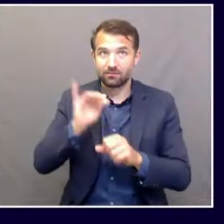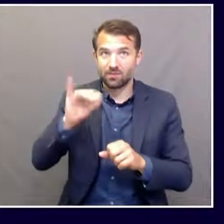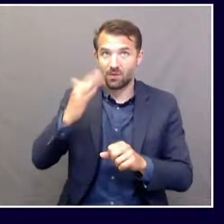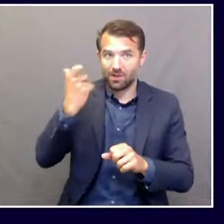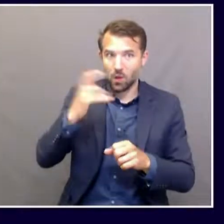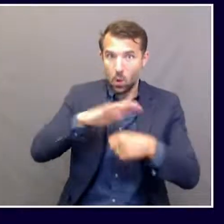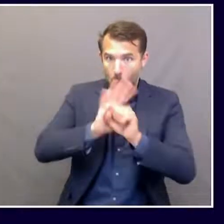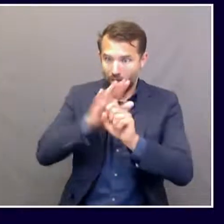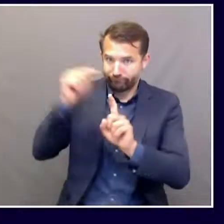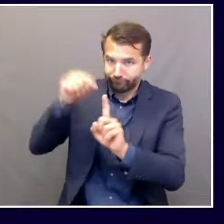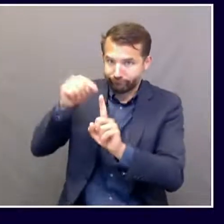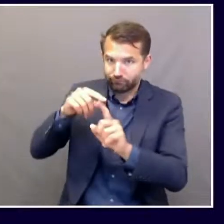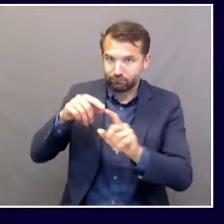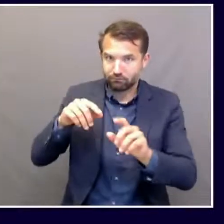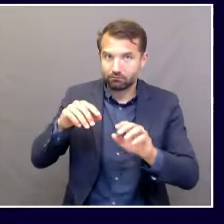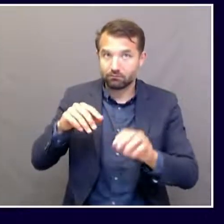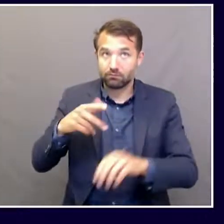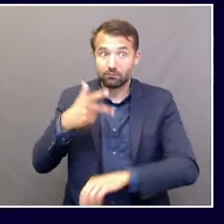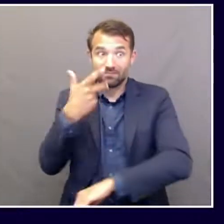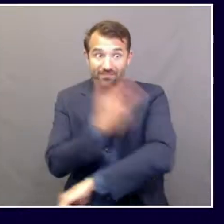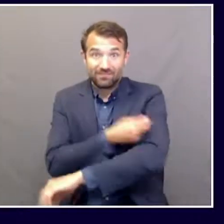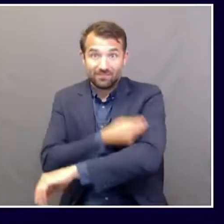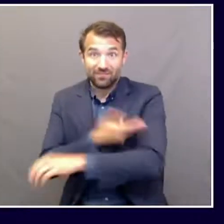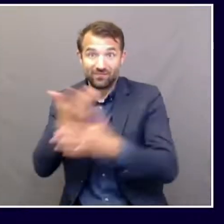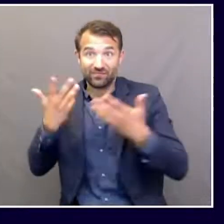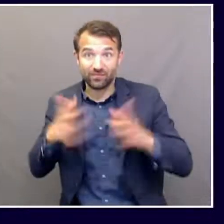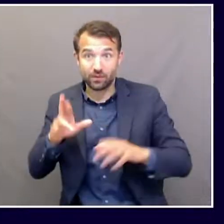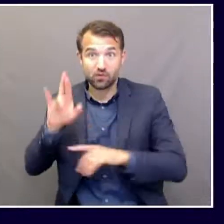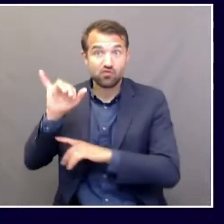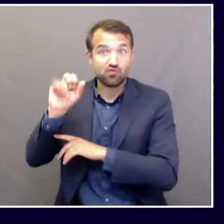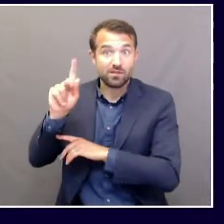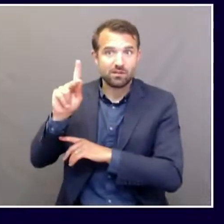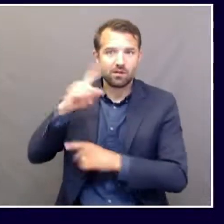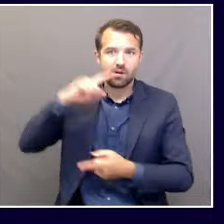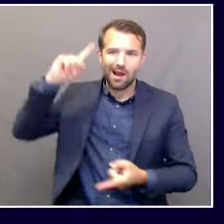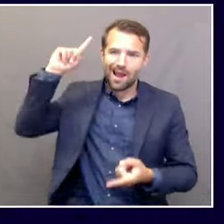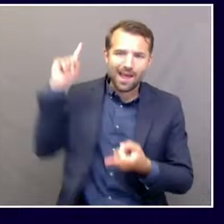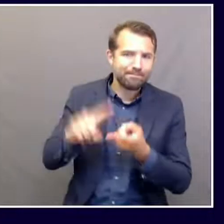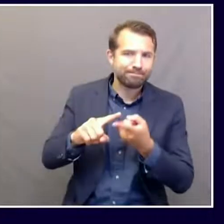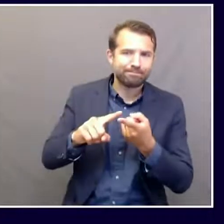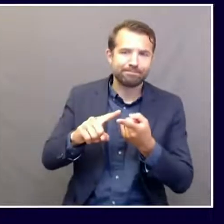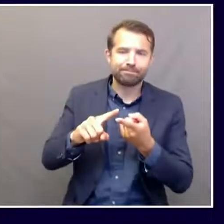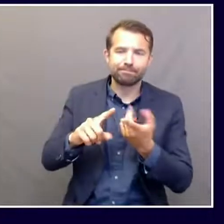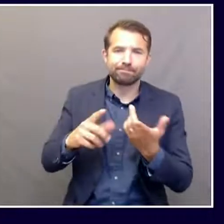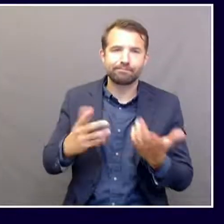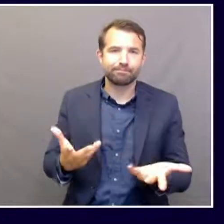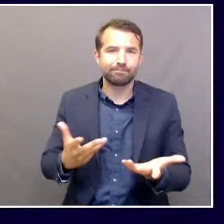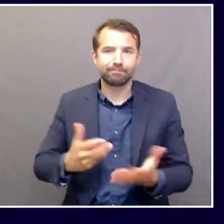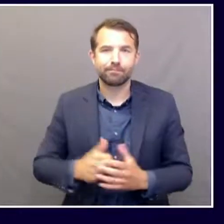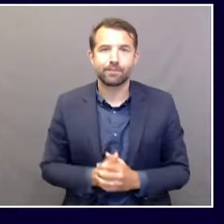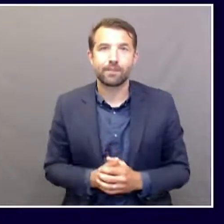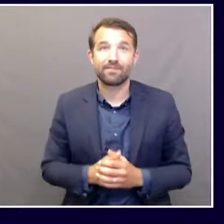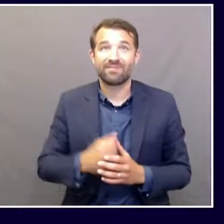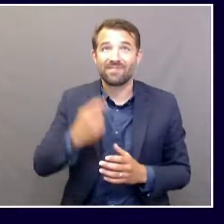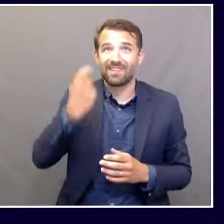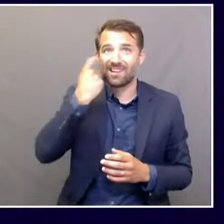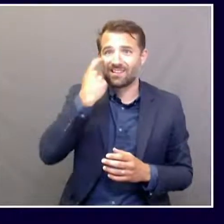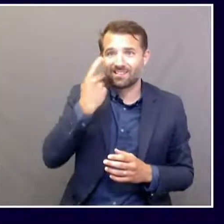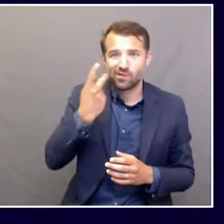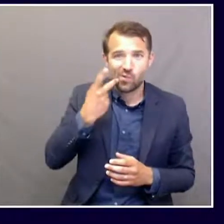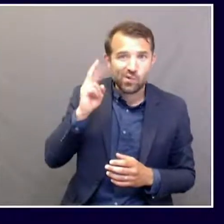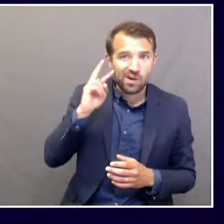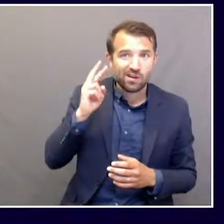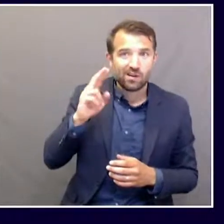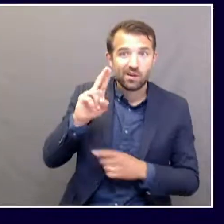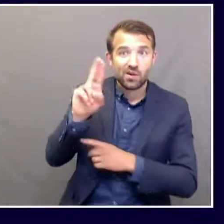very significantly. In fact, just a couple of days ago, yesterday, in fact, I think the US CDC put out some recent